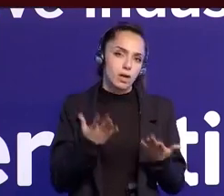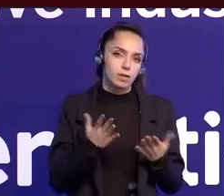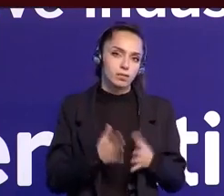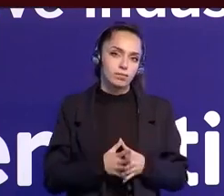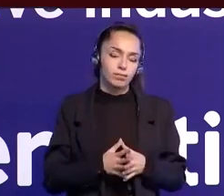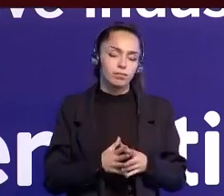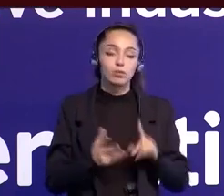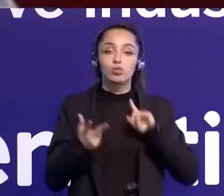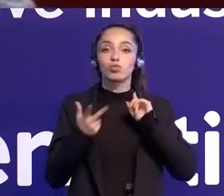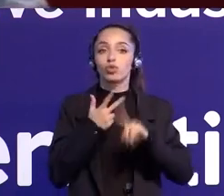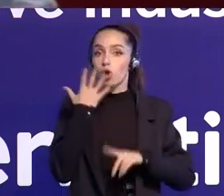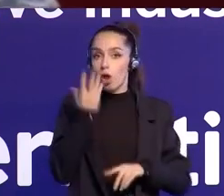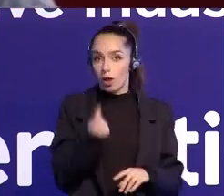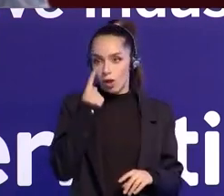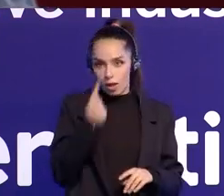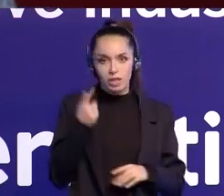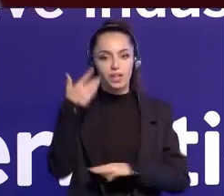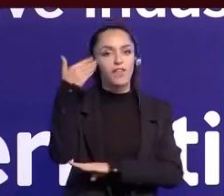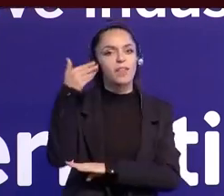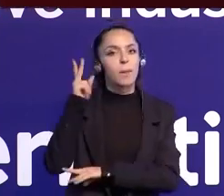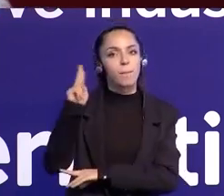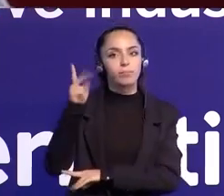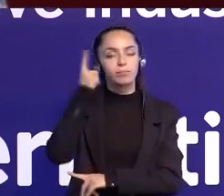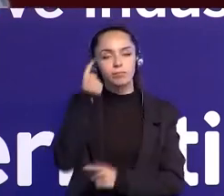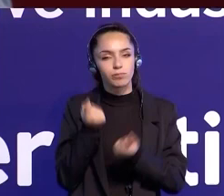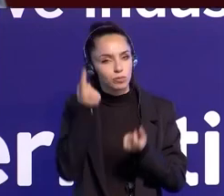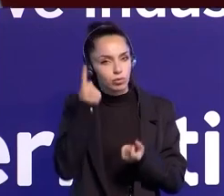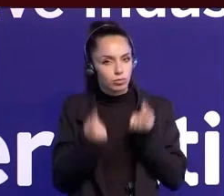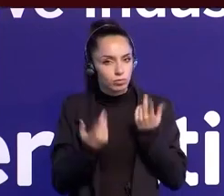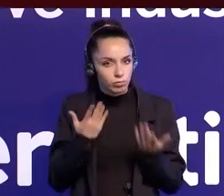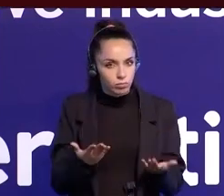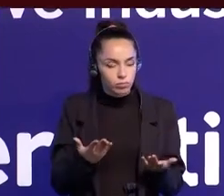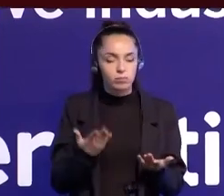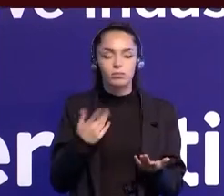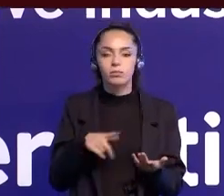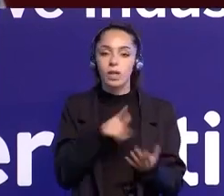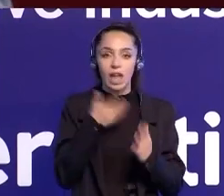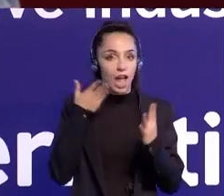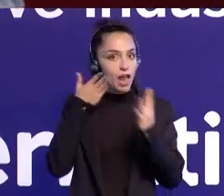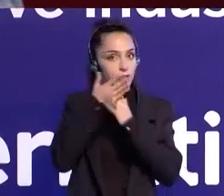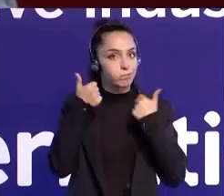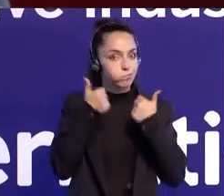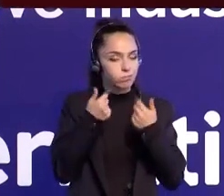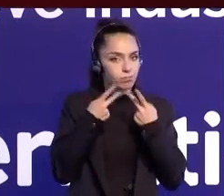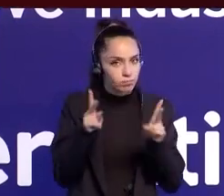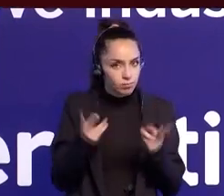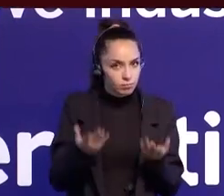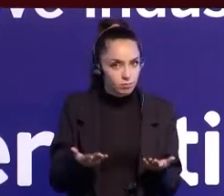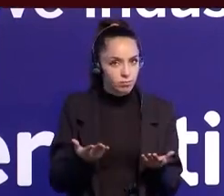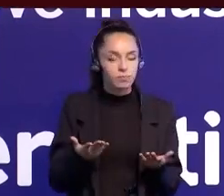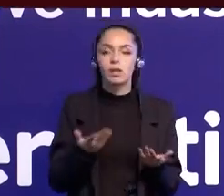to address possible market asymmetries and market failures. Targeted